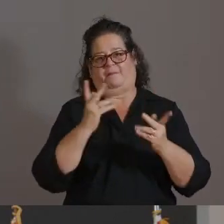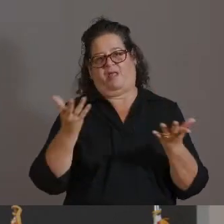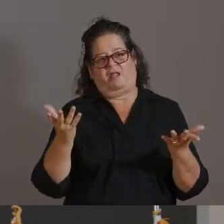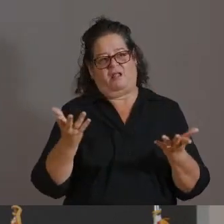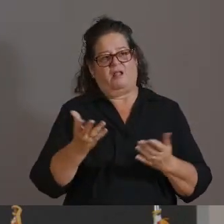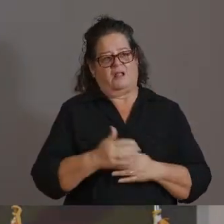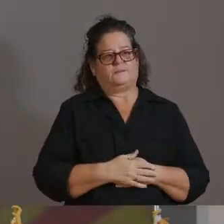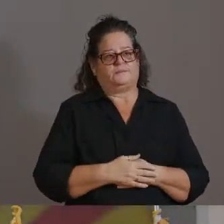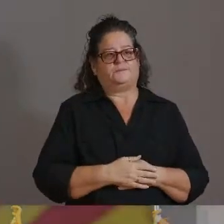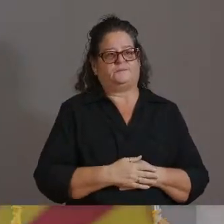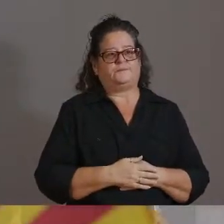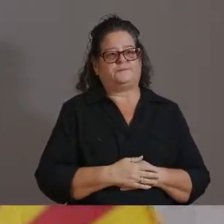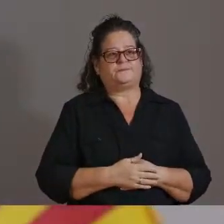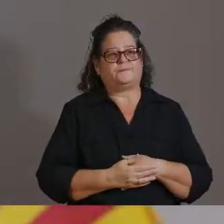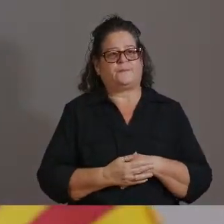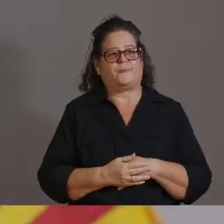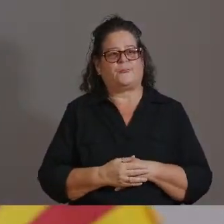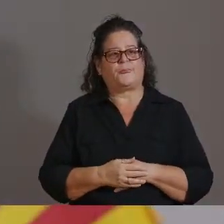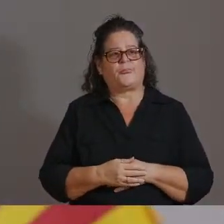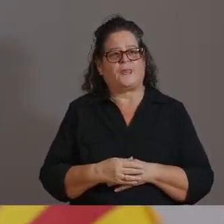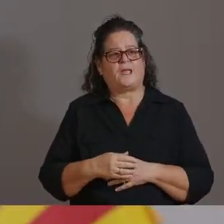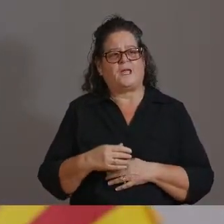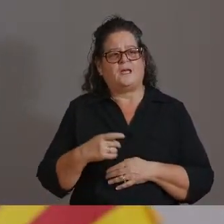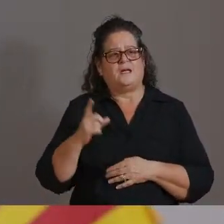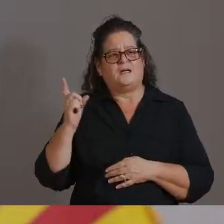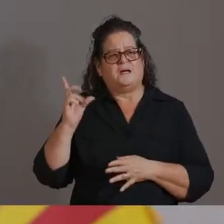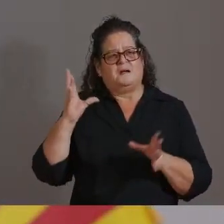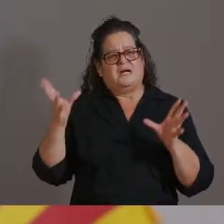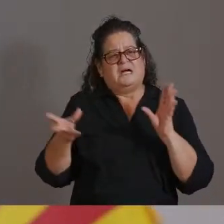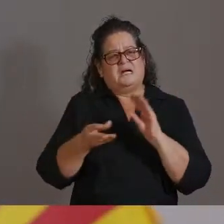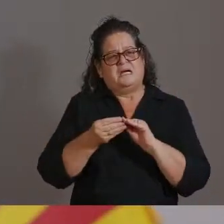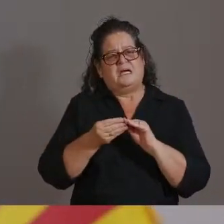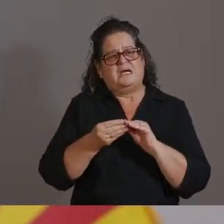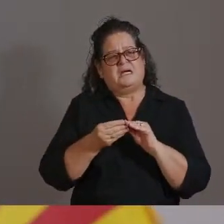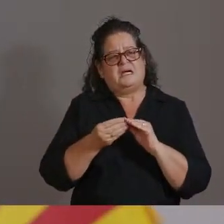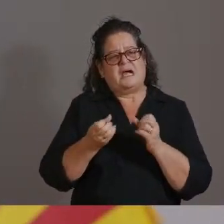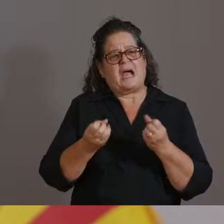And do you have a ballpark of how many complaints you've gotten? I mean, are